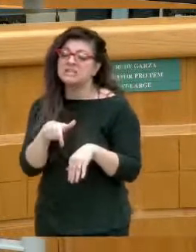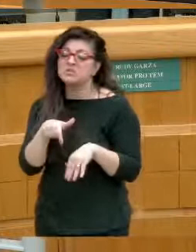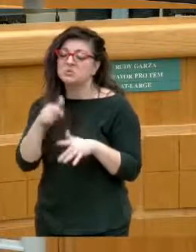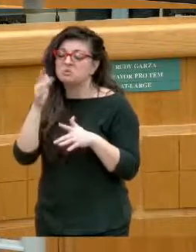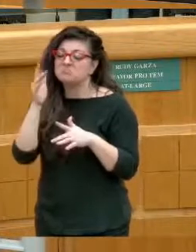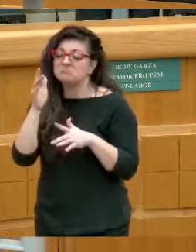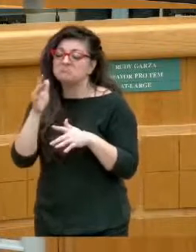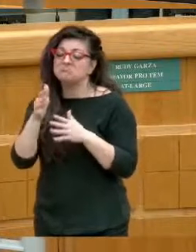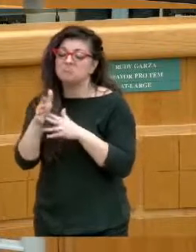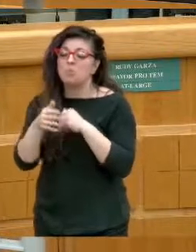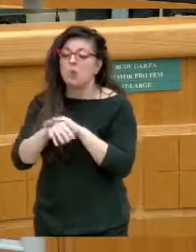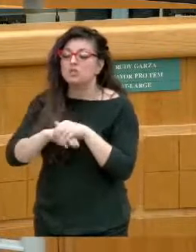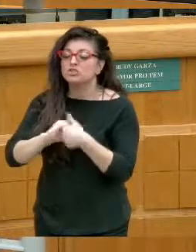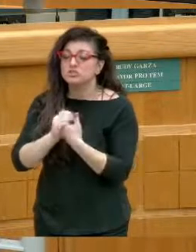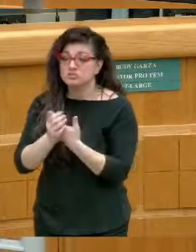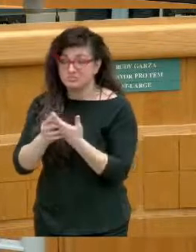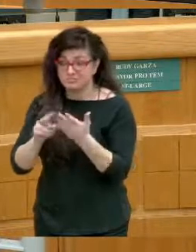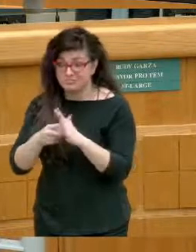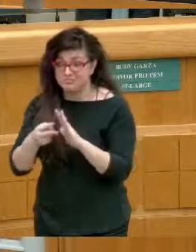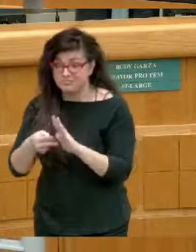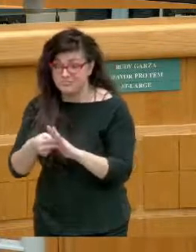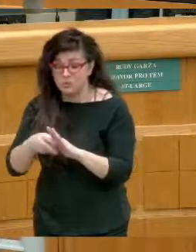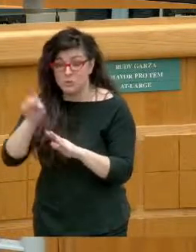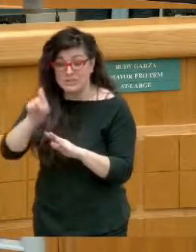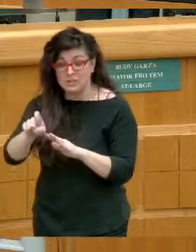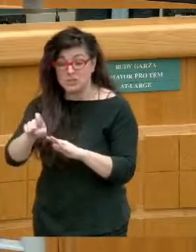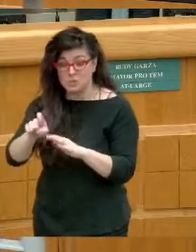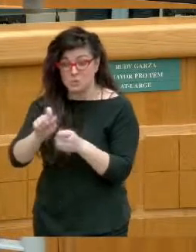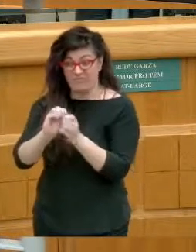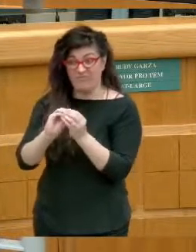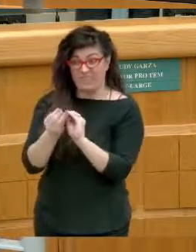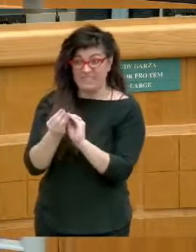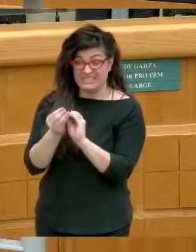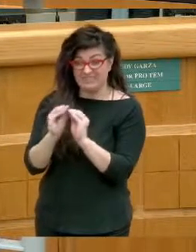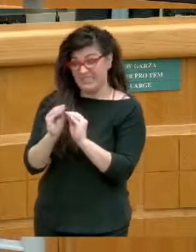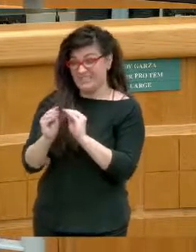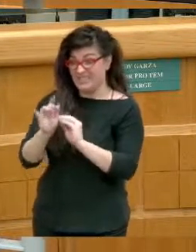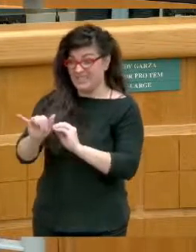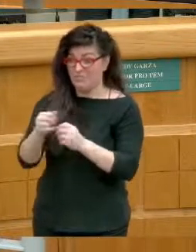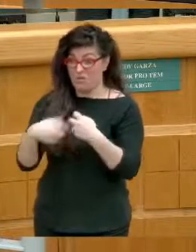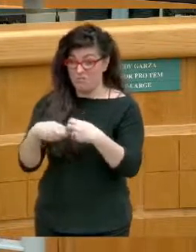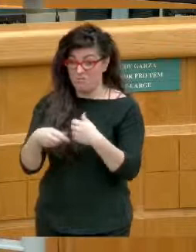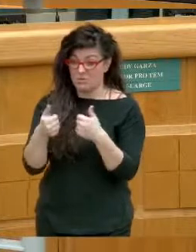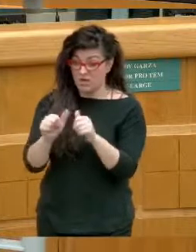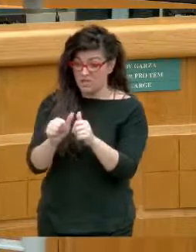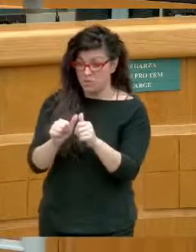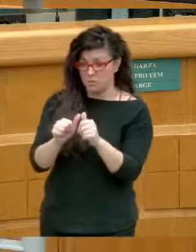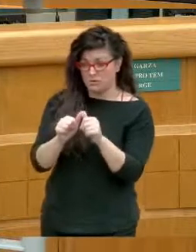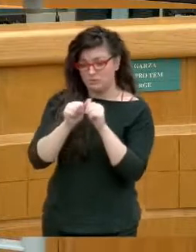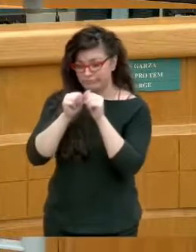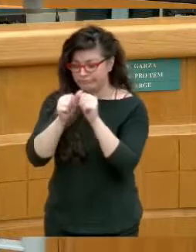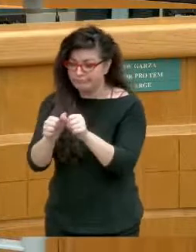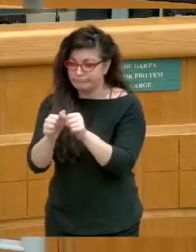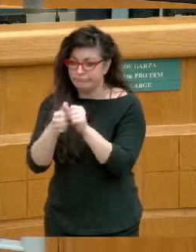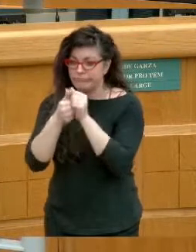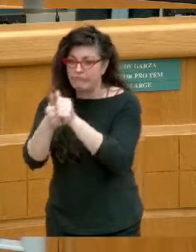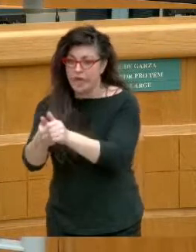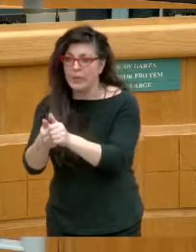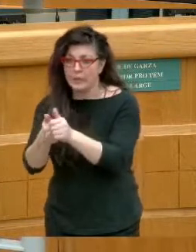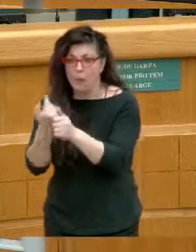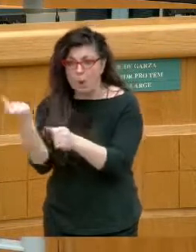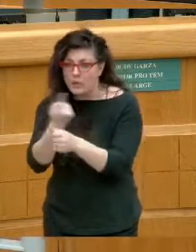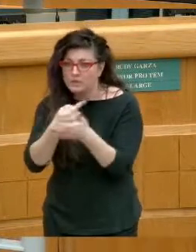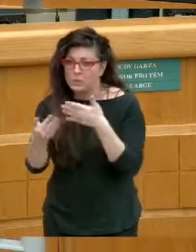And that's the main thing. I know I myself, I manage a laboratory with some employees, and we've put policies